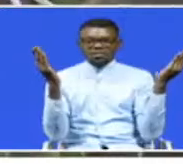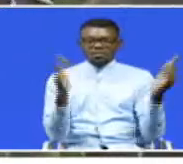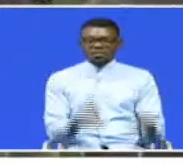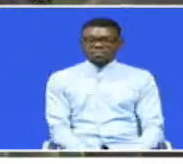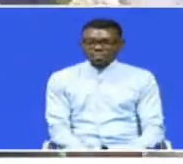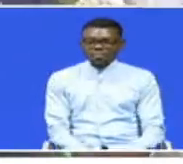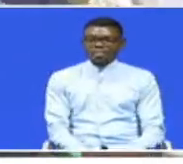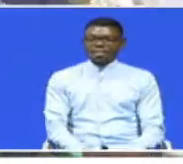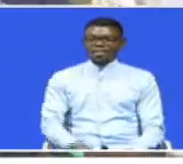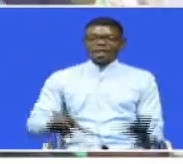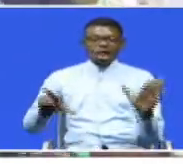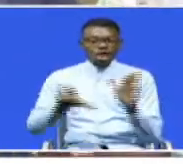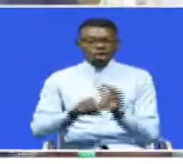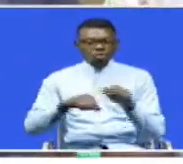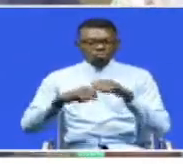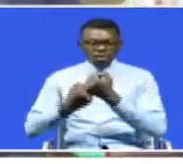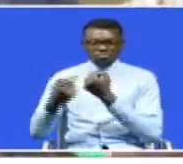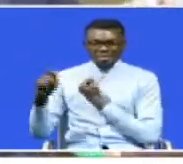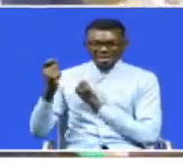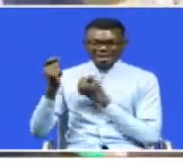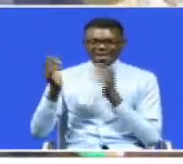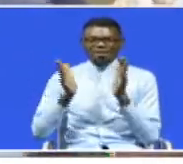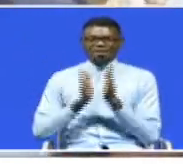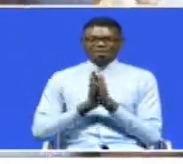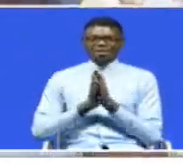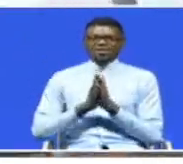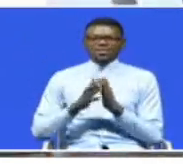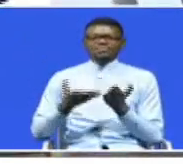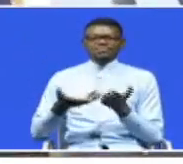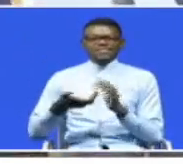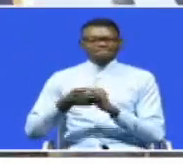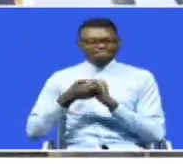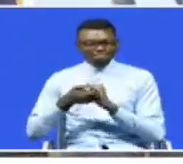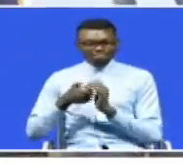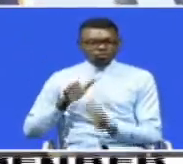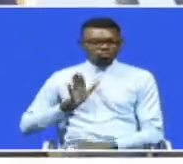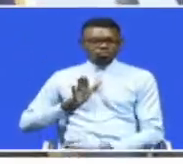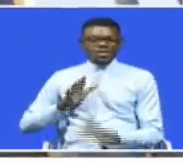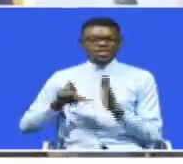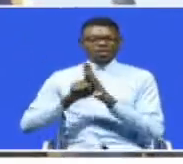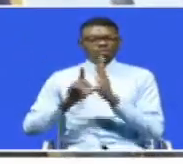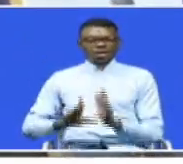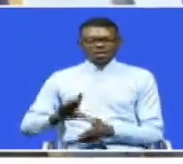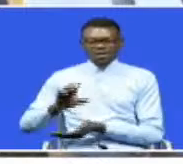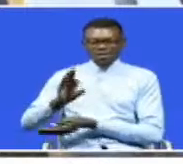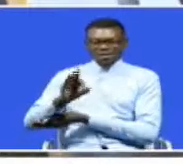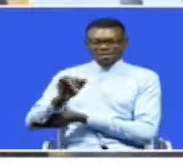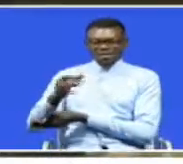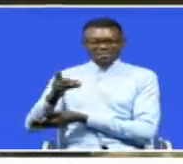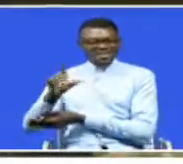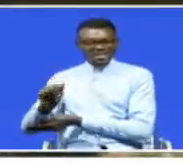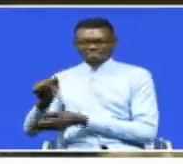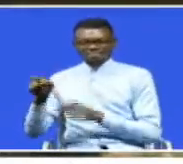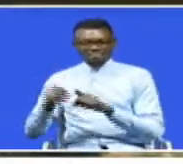the law society of kenya together with the federation of women lawyers feeder also condemned when